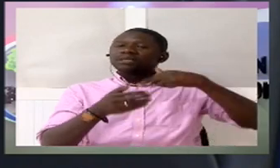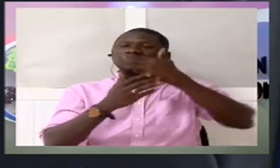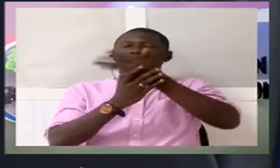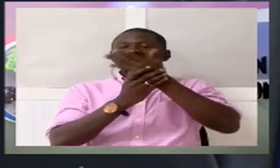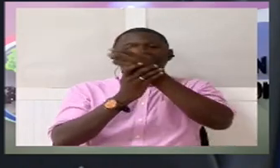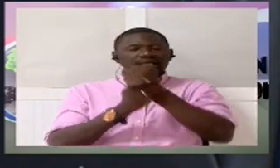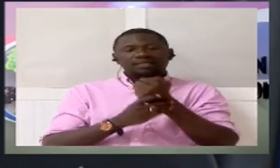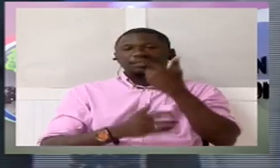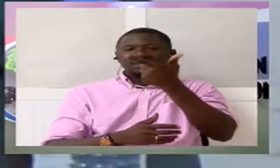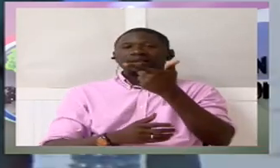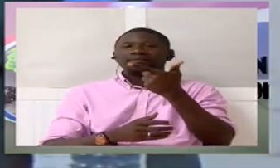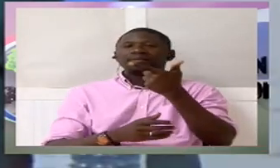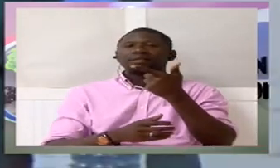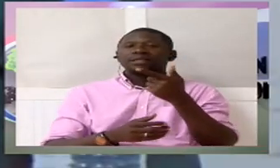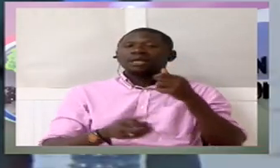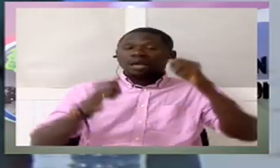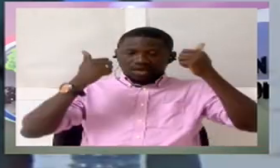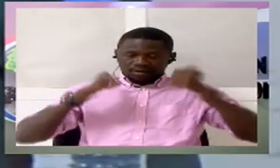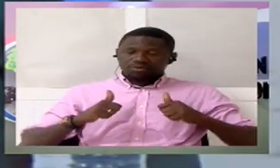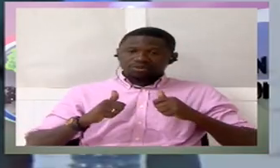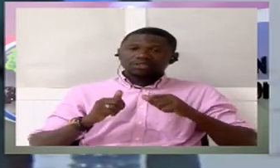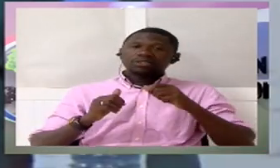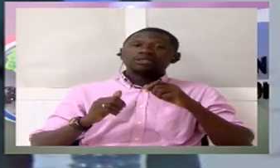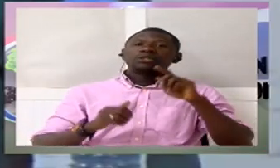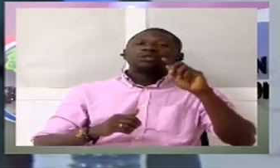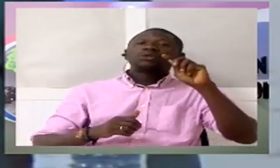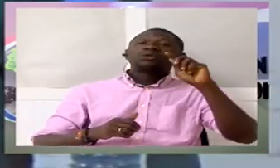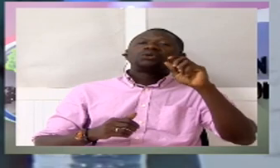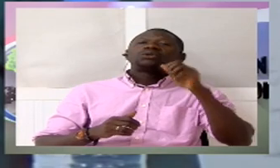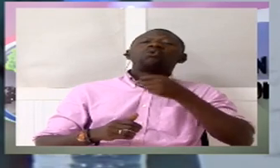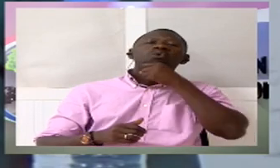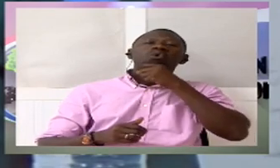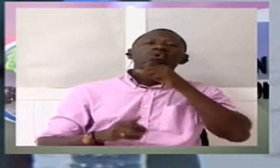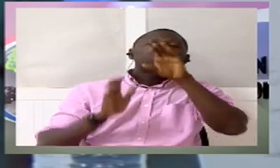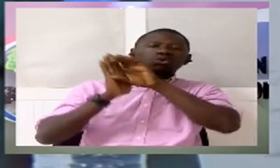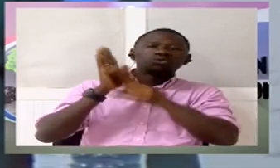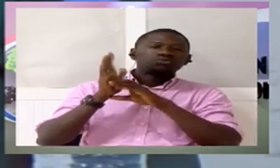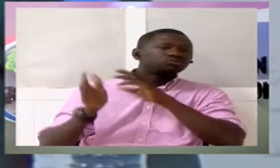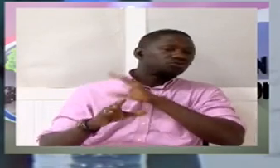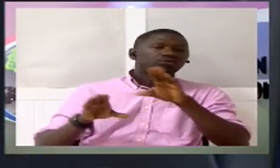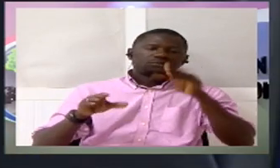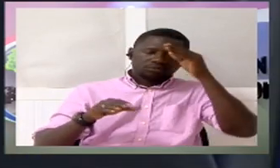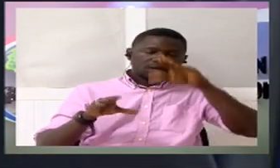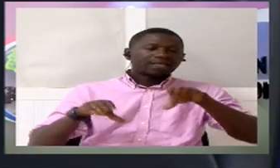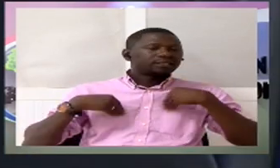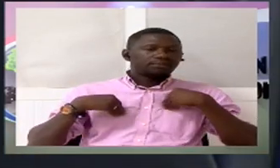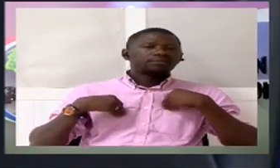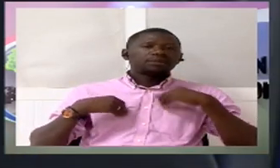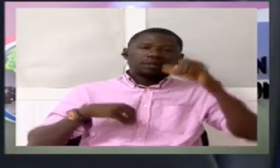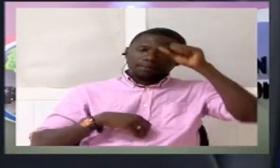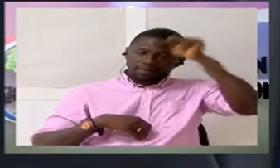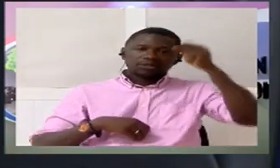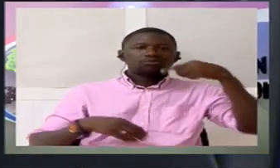1997 basila constitution koto mam ni sonyin na pro president wa jula yake pro idun safaro.